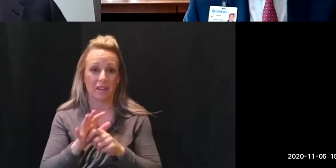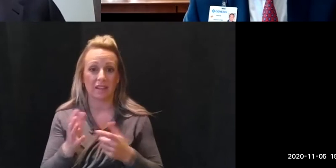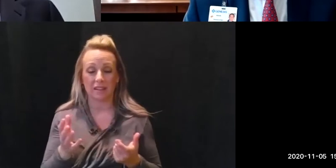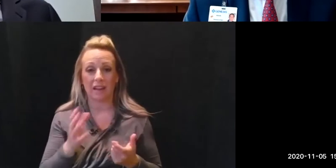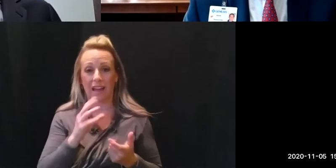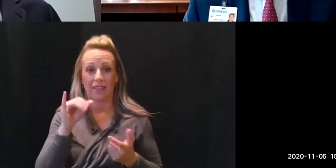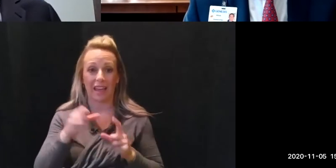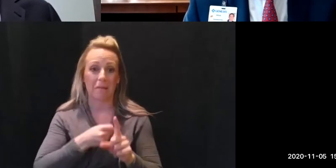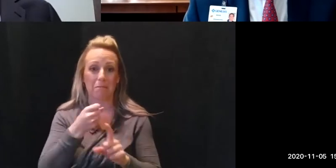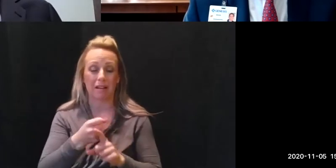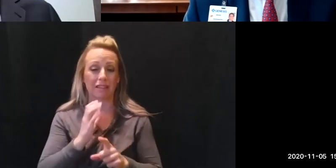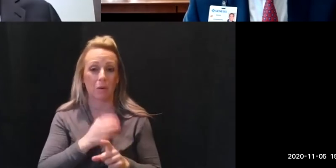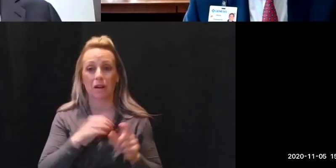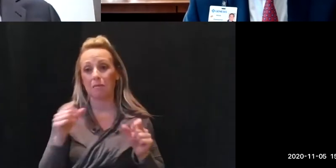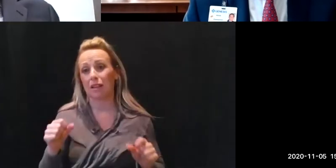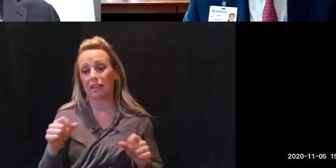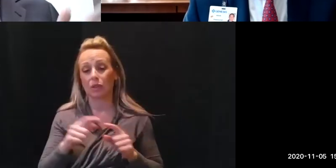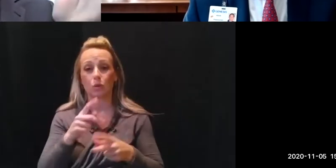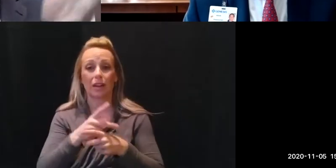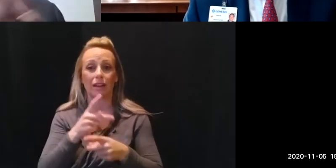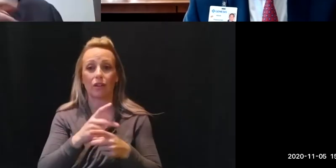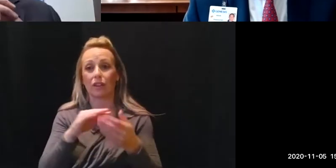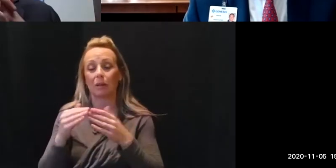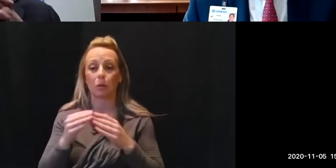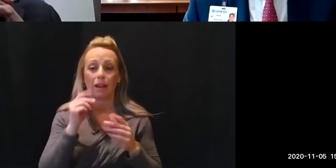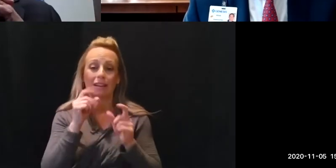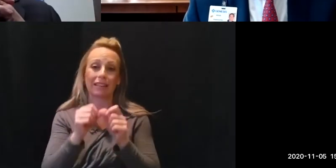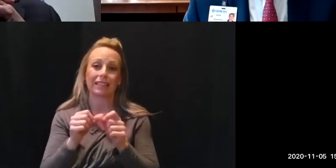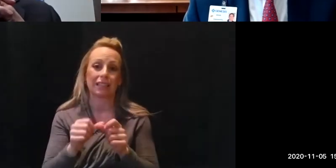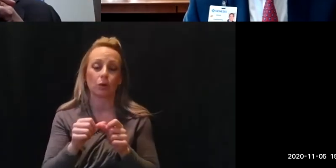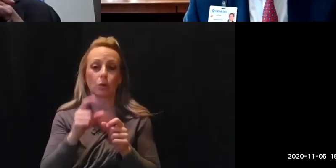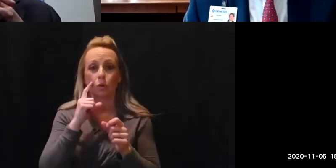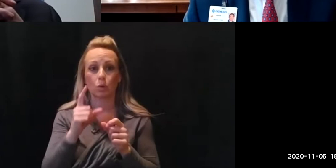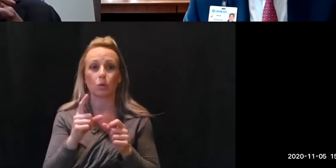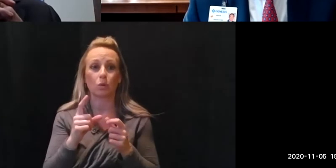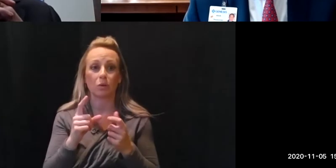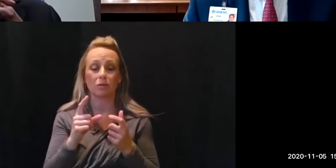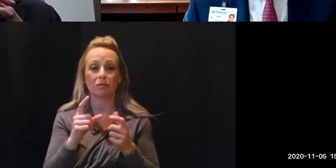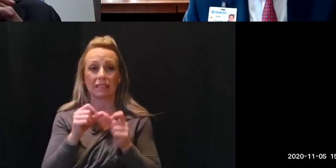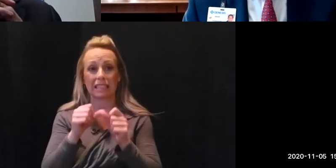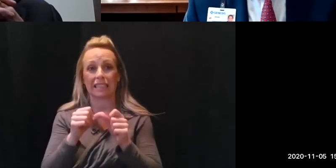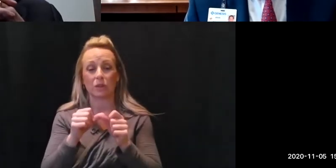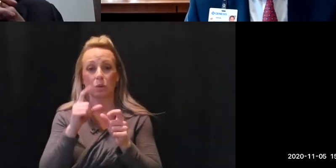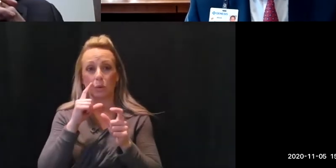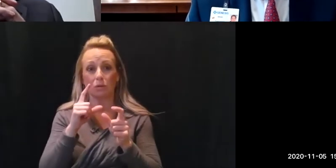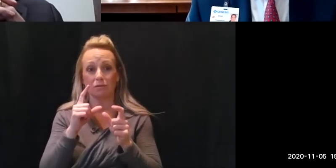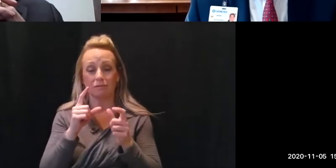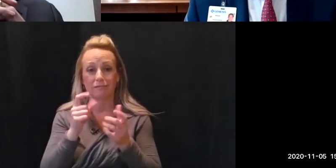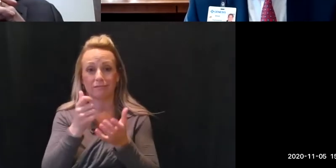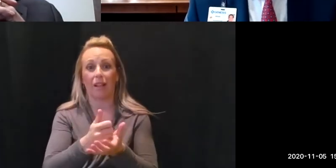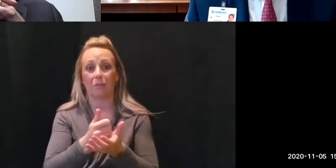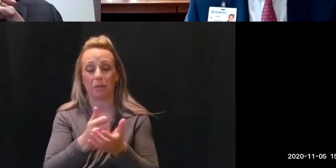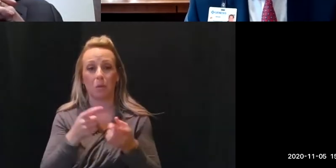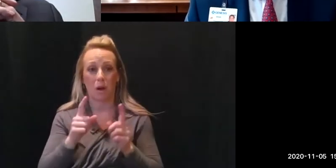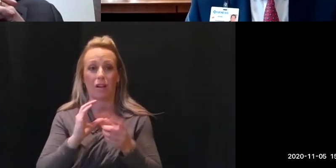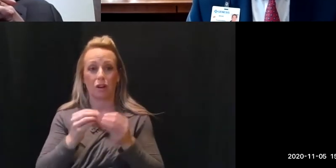to take care of the community and continue to surge our capabilities upward. The